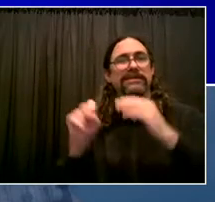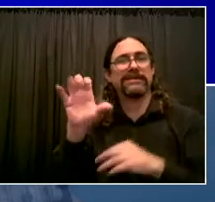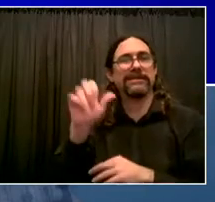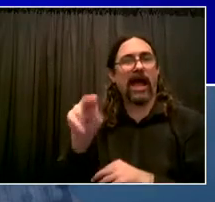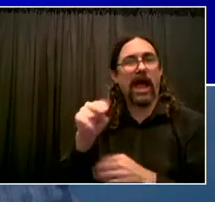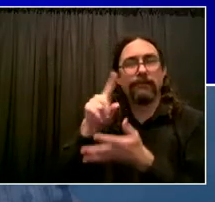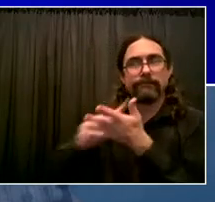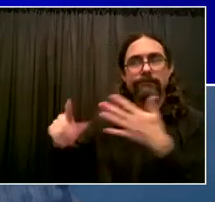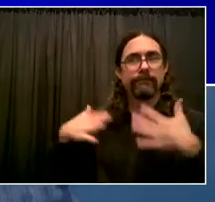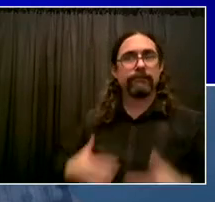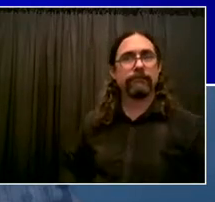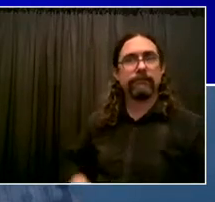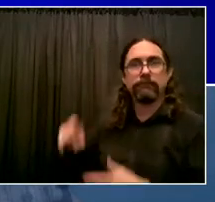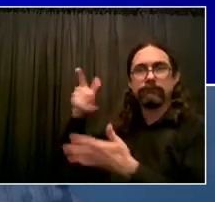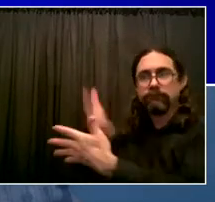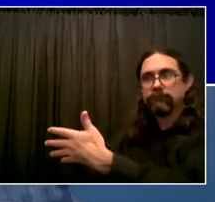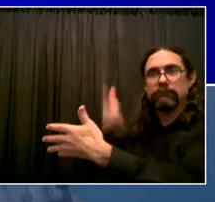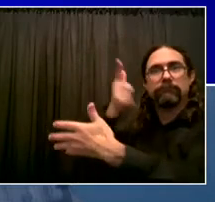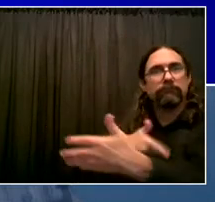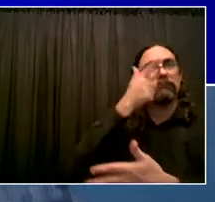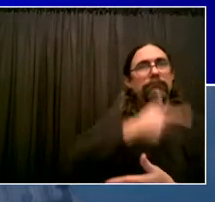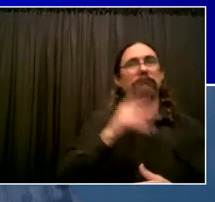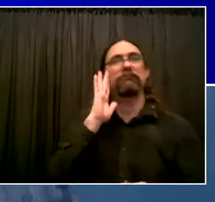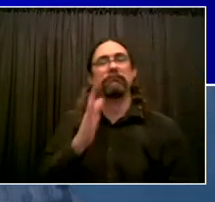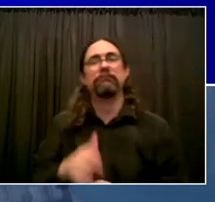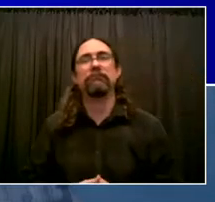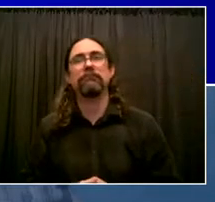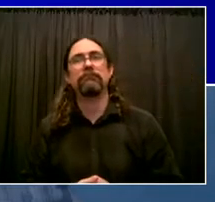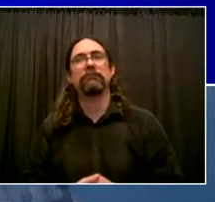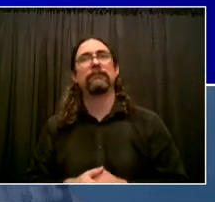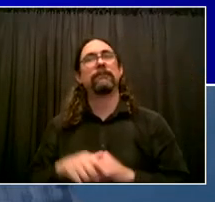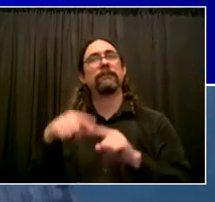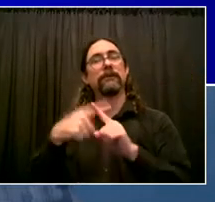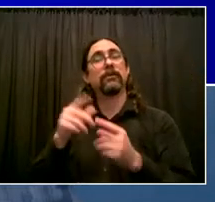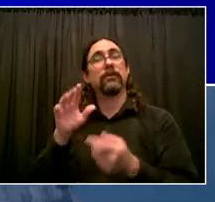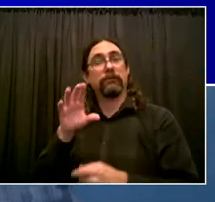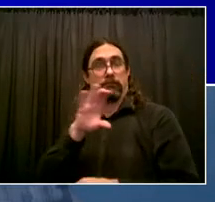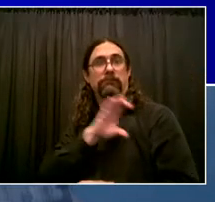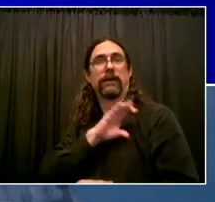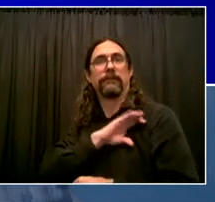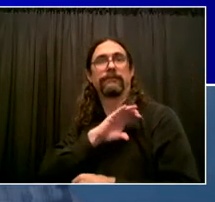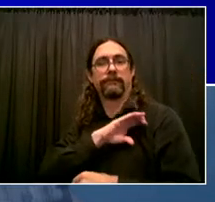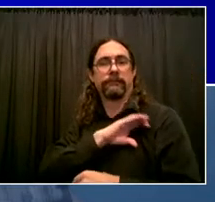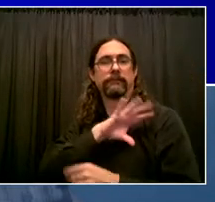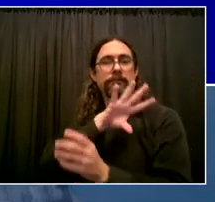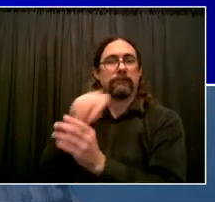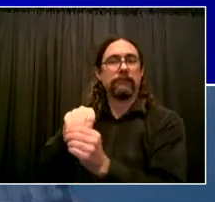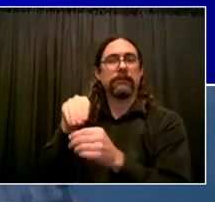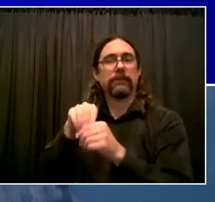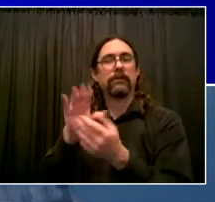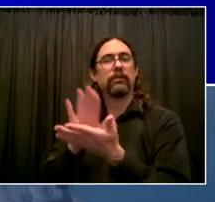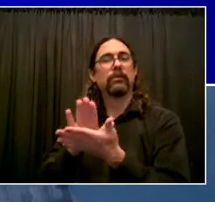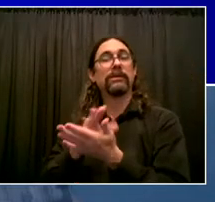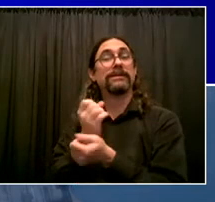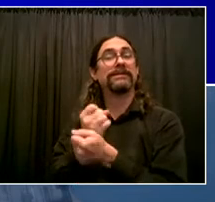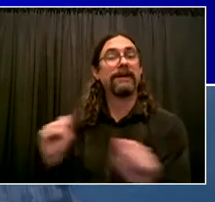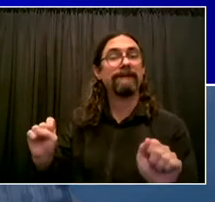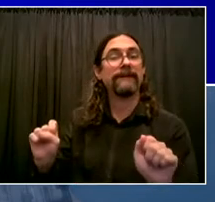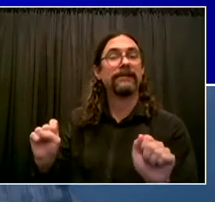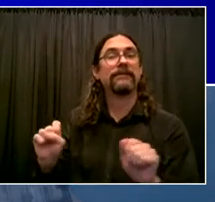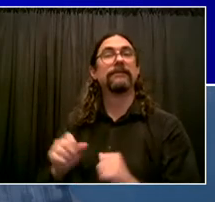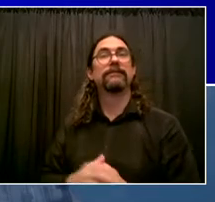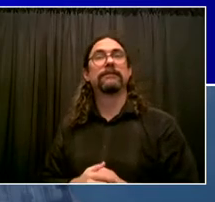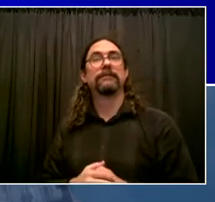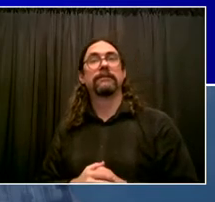at arrival and dismissal at some of the schools where there's a particular need. That extra presence is going to help a lot, and we'll be